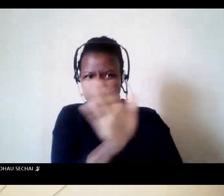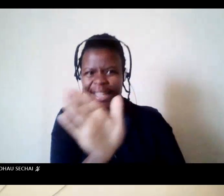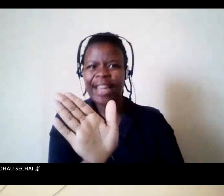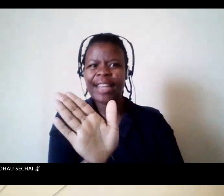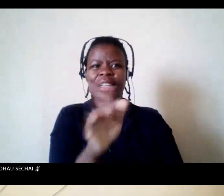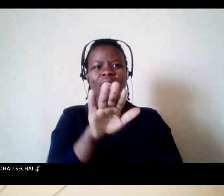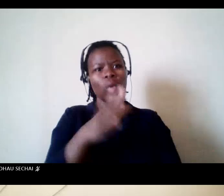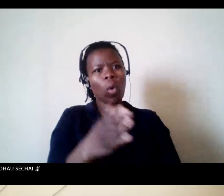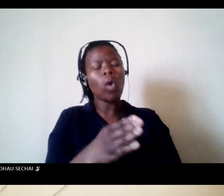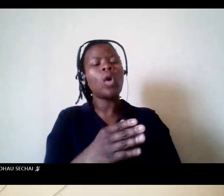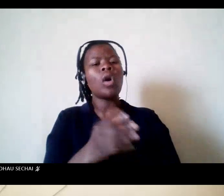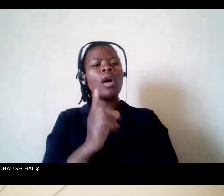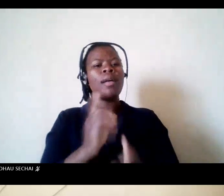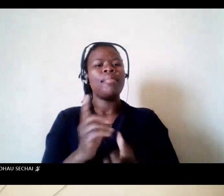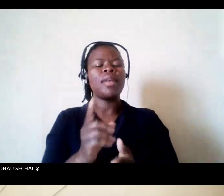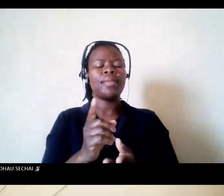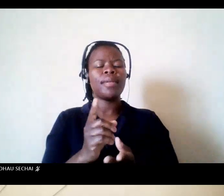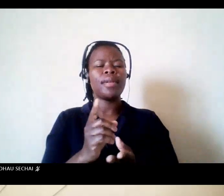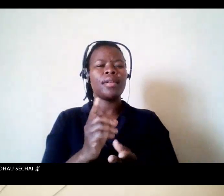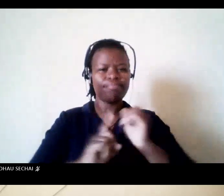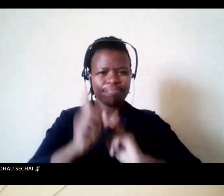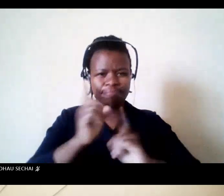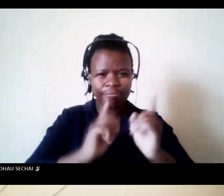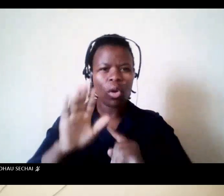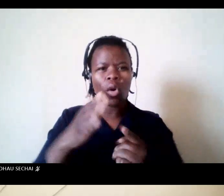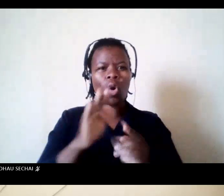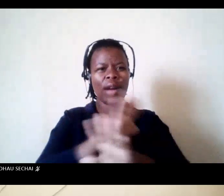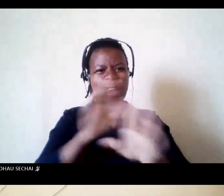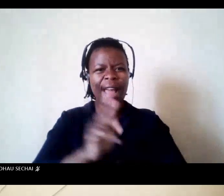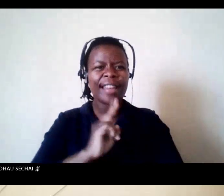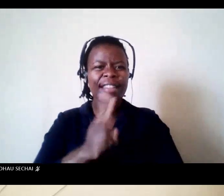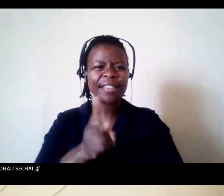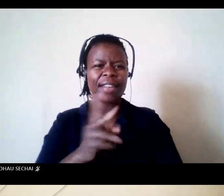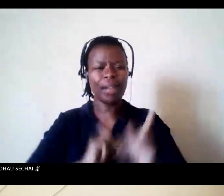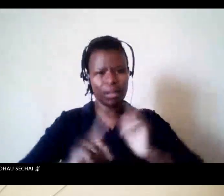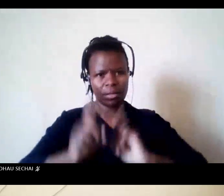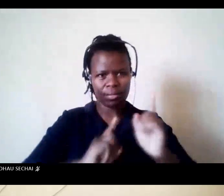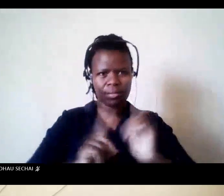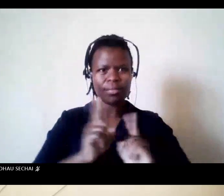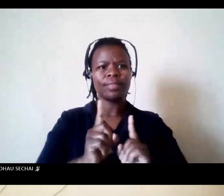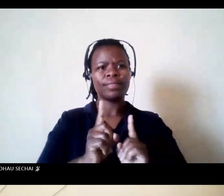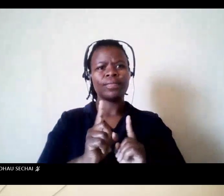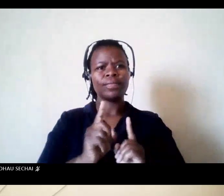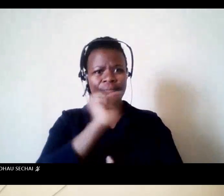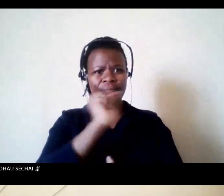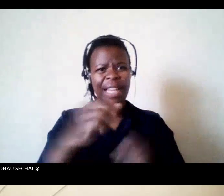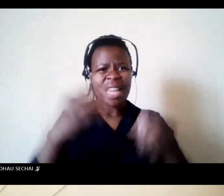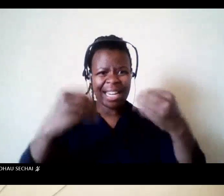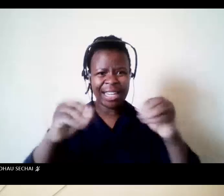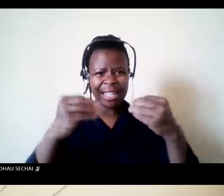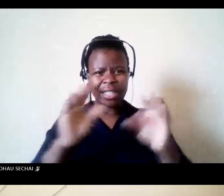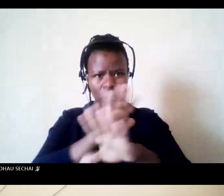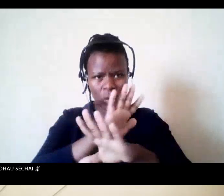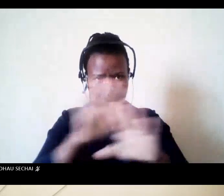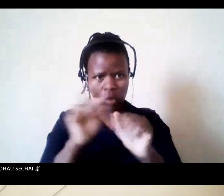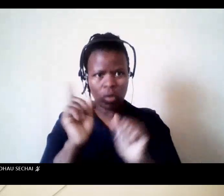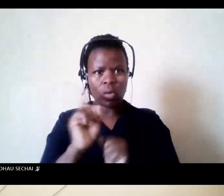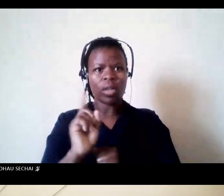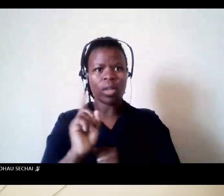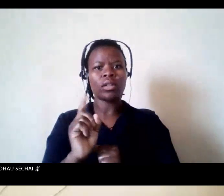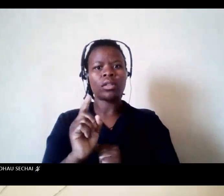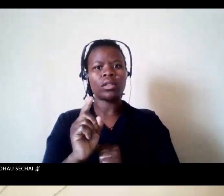nonverbal communication. So, what was your ethical reasoning for not attempting any form of